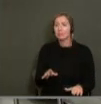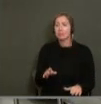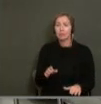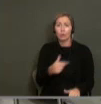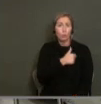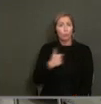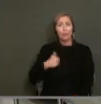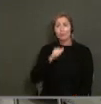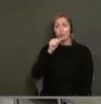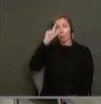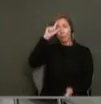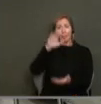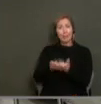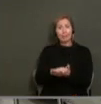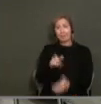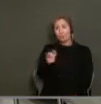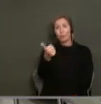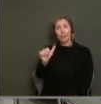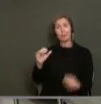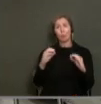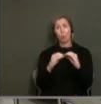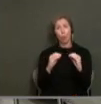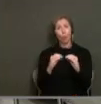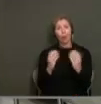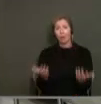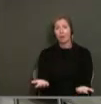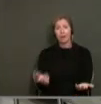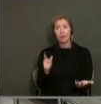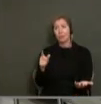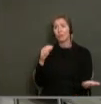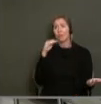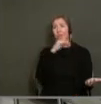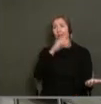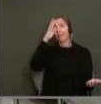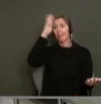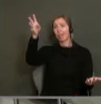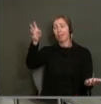guys anymore, and they think you're all corrupt. And do what you